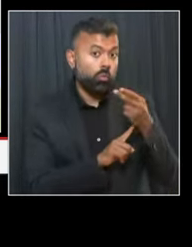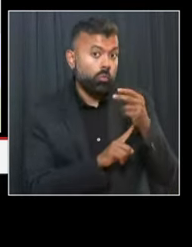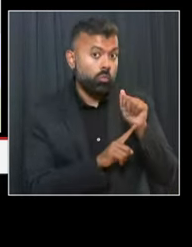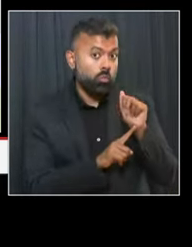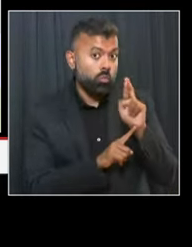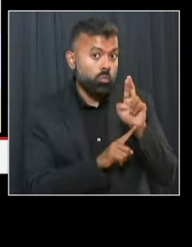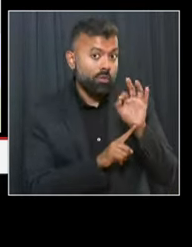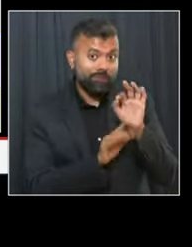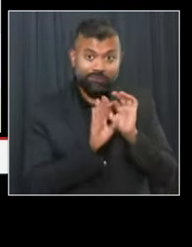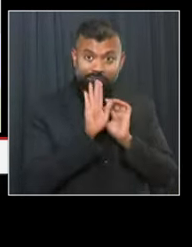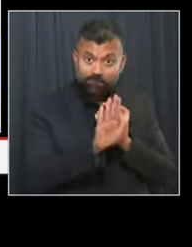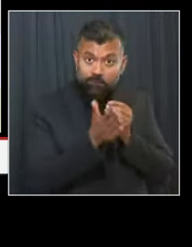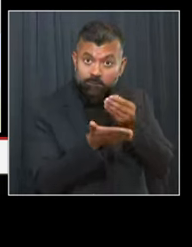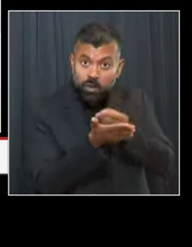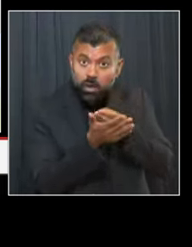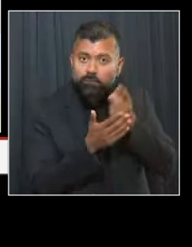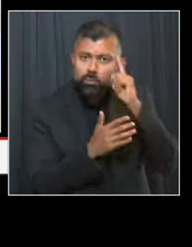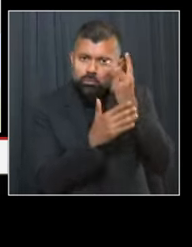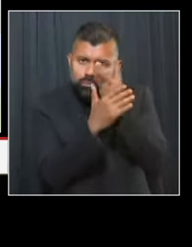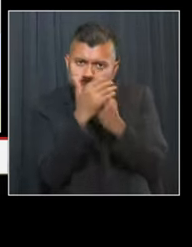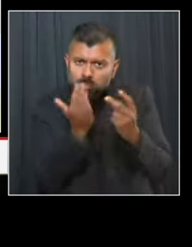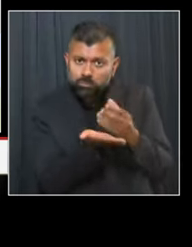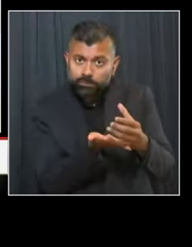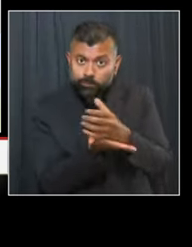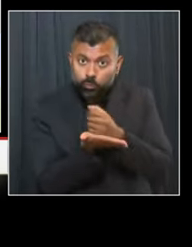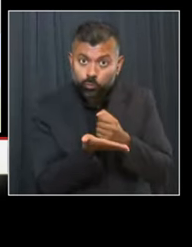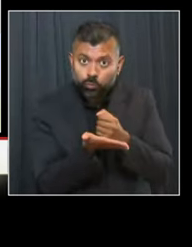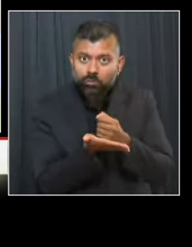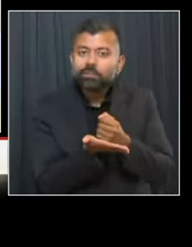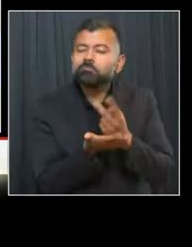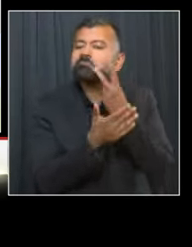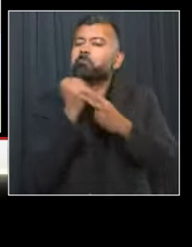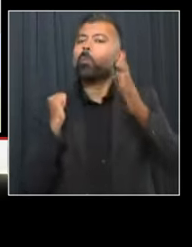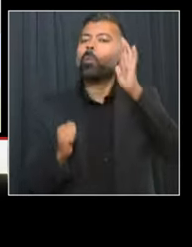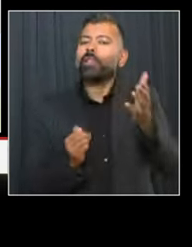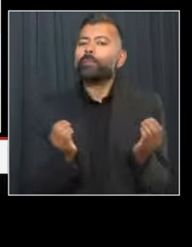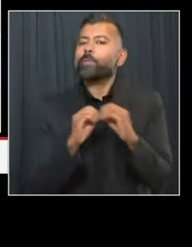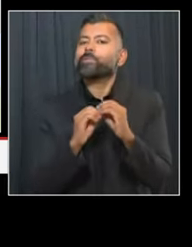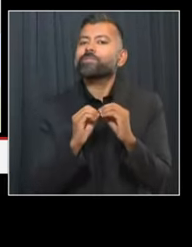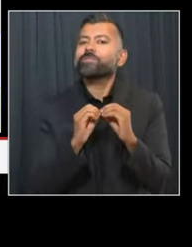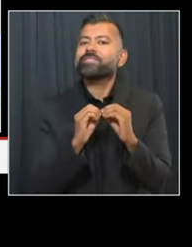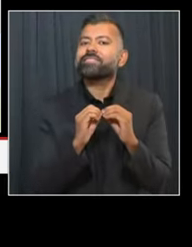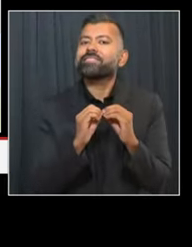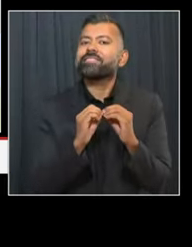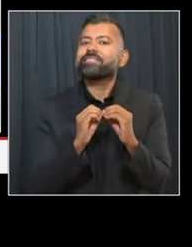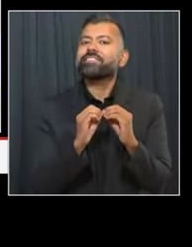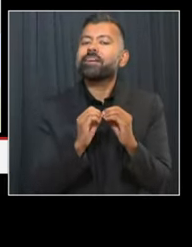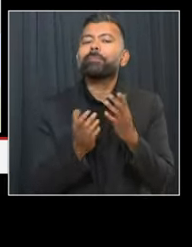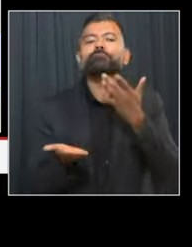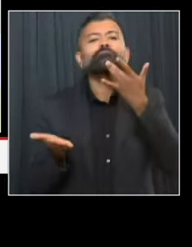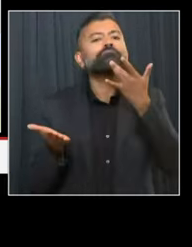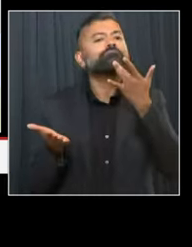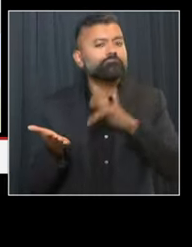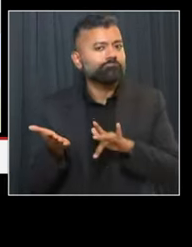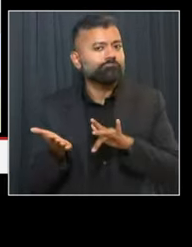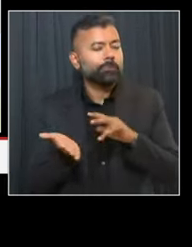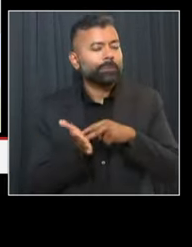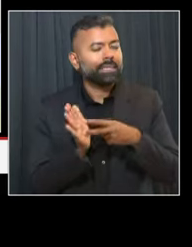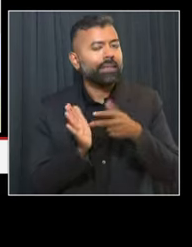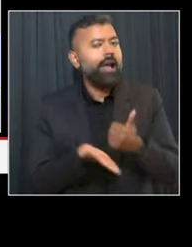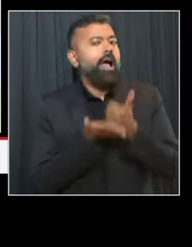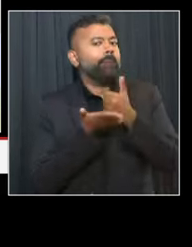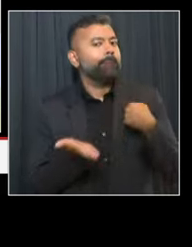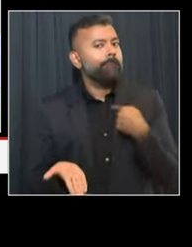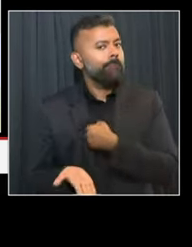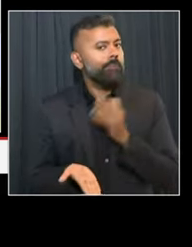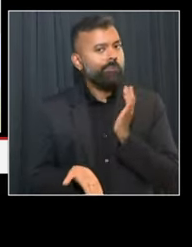the 4 fund types solved. We then went to look at the dedicated taxes line. Many of you council members are probably familiar with the fact that a